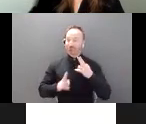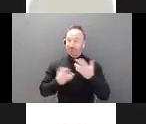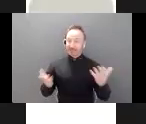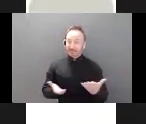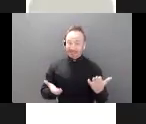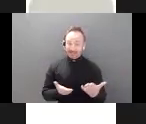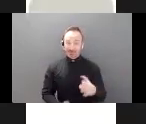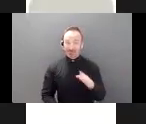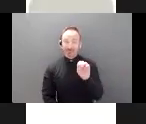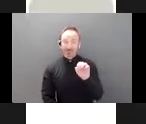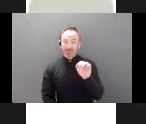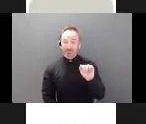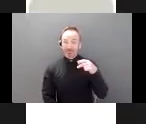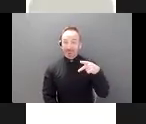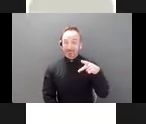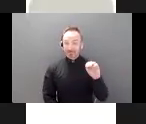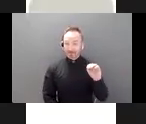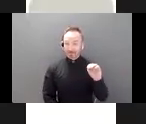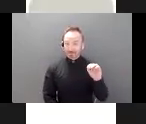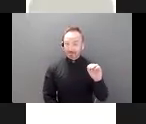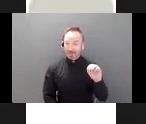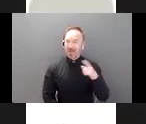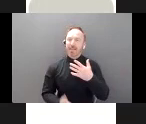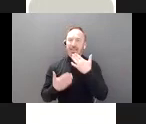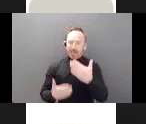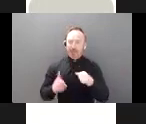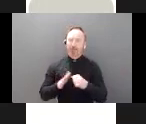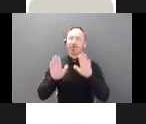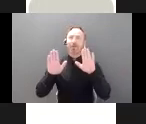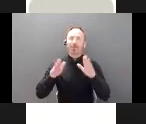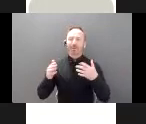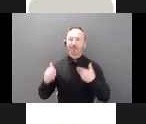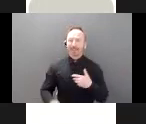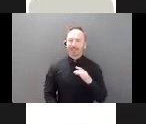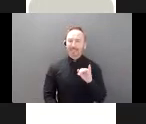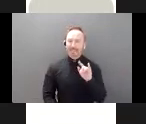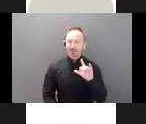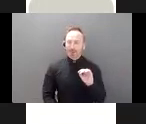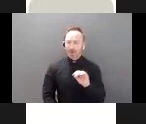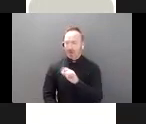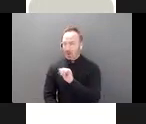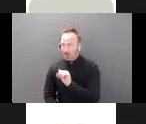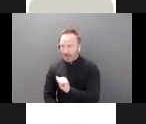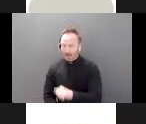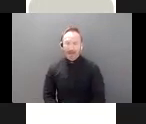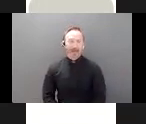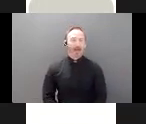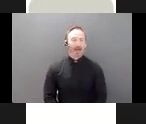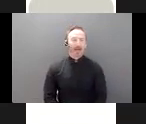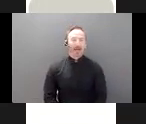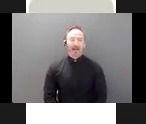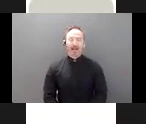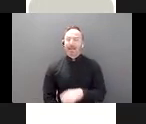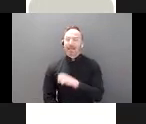Prevention Ontario, and thank you for the wonderful introduction, Laura. OAFM and EAPO have worked together